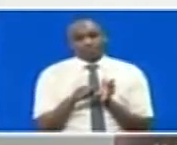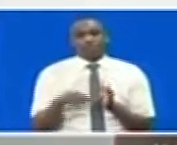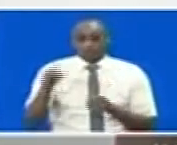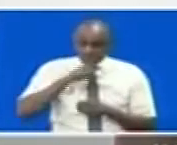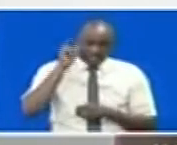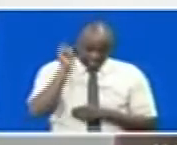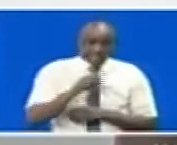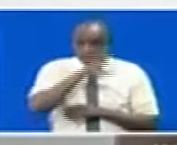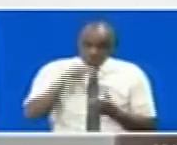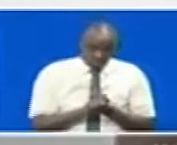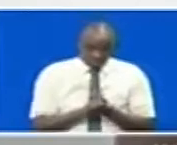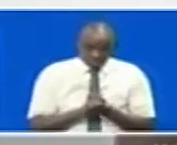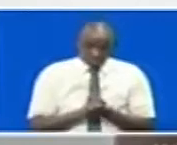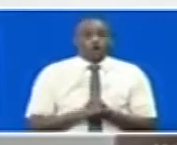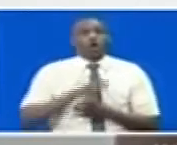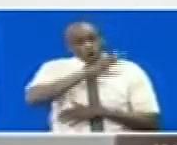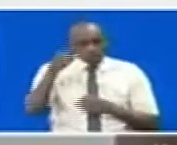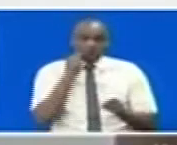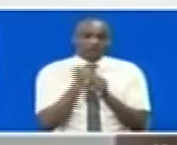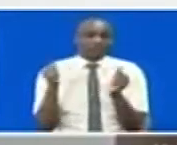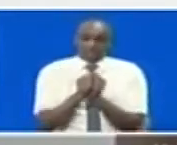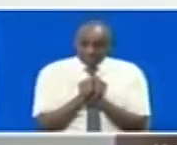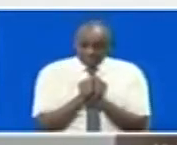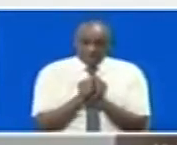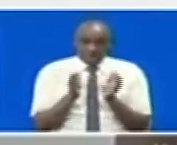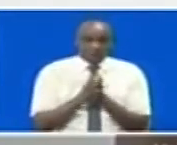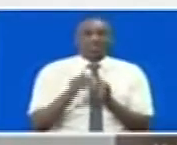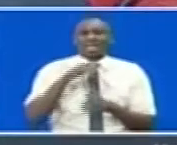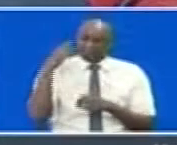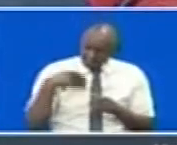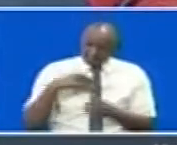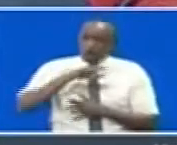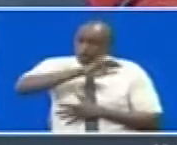need a combined effort of every